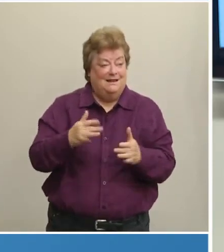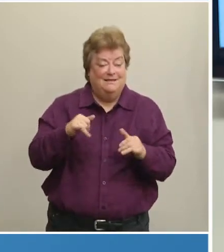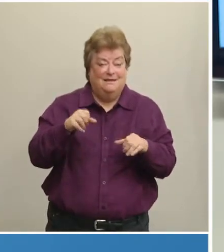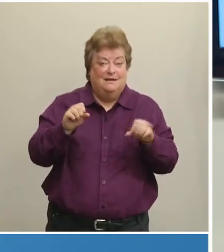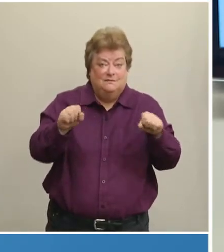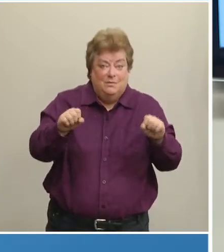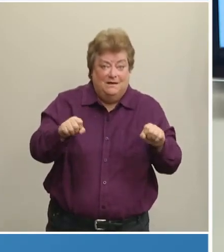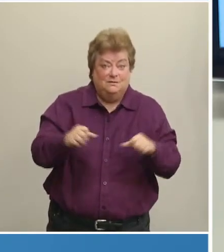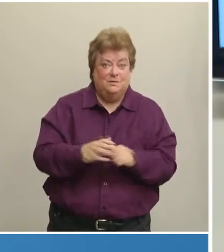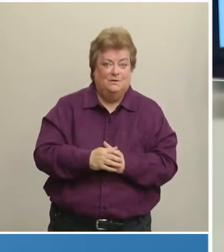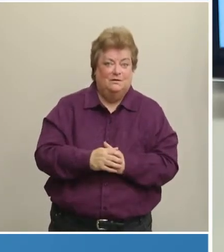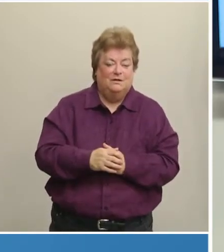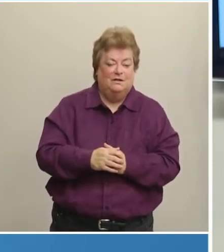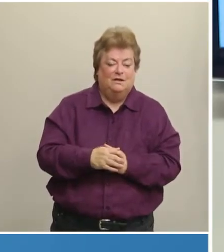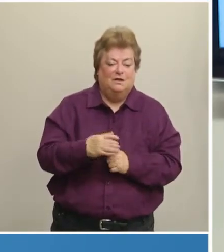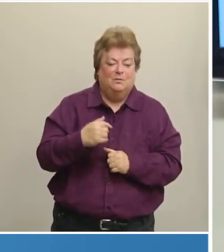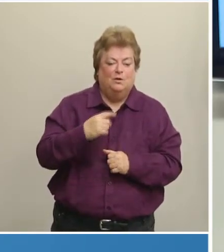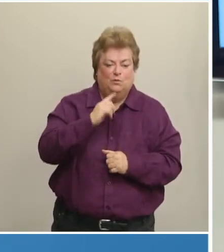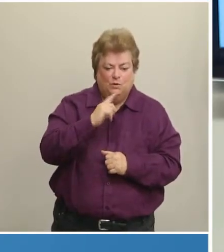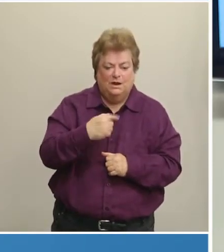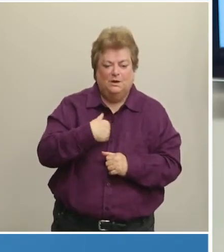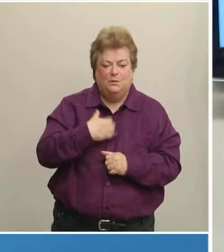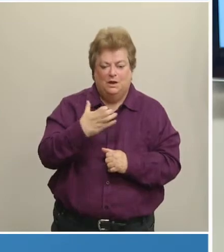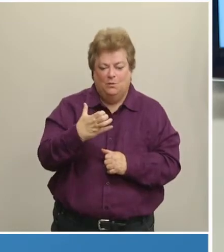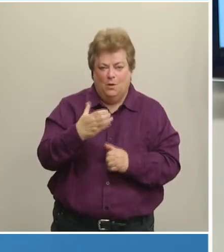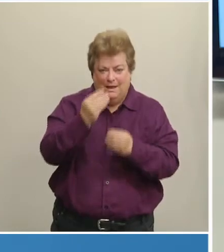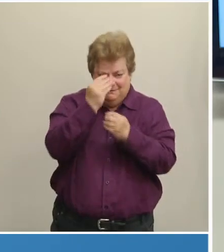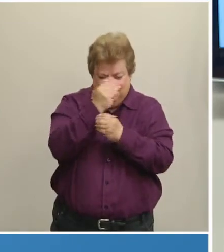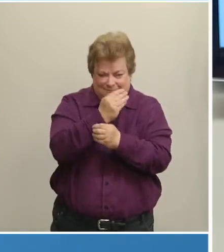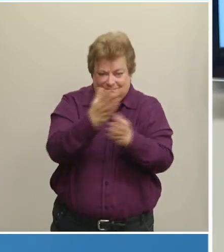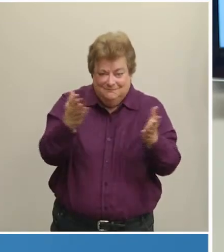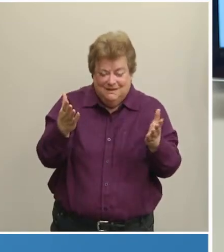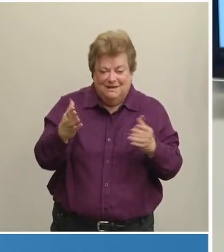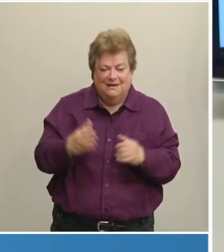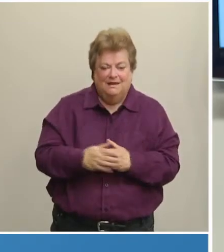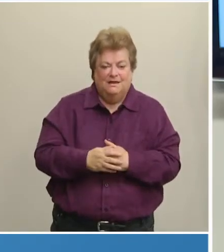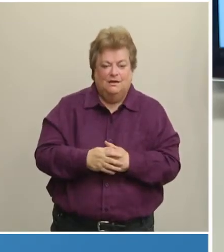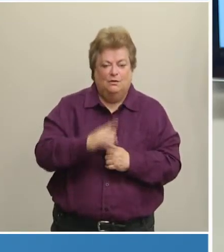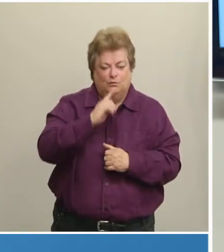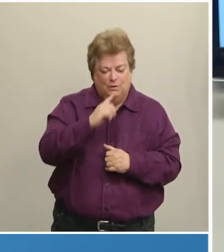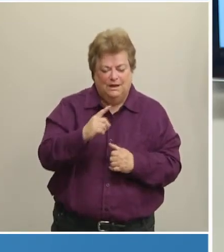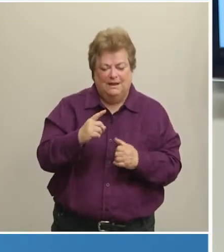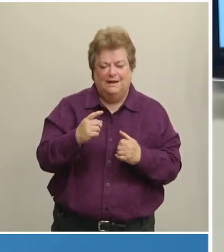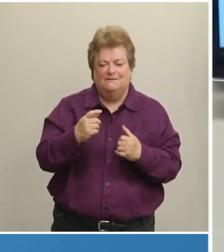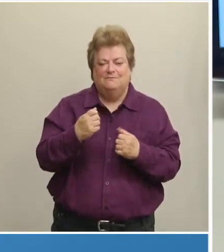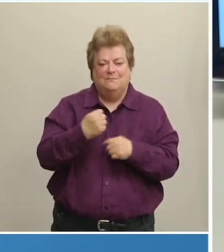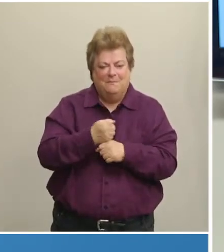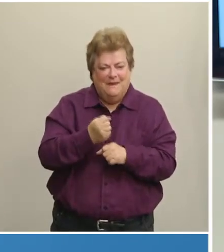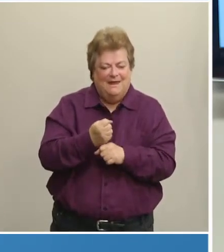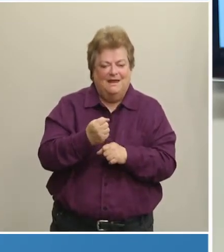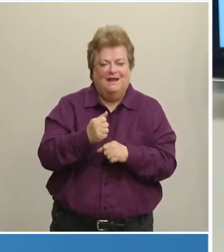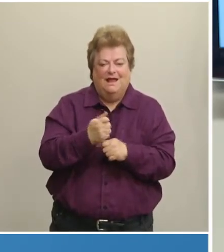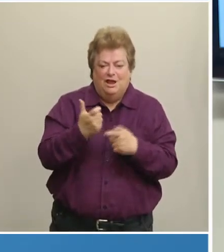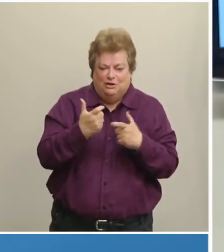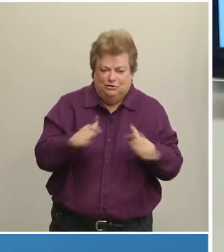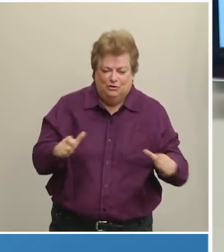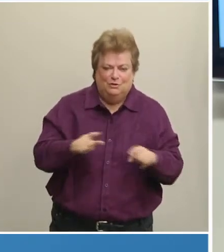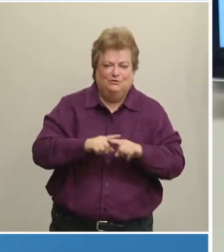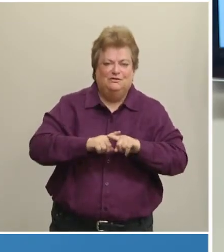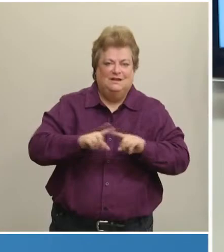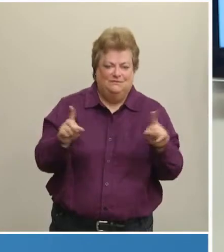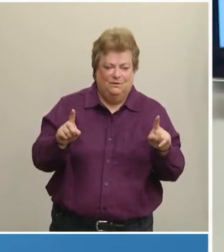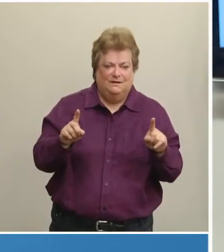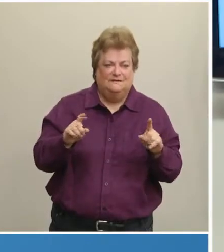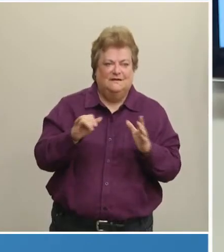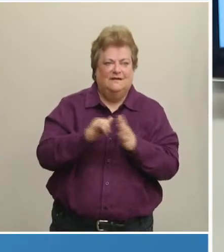possible. What we really want to do is get that message out. It has made such a tremendous difference in our community that so